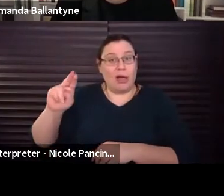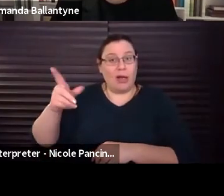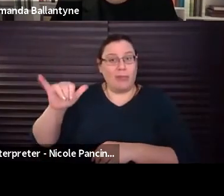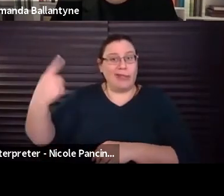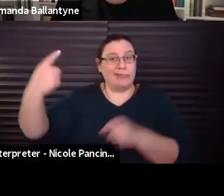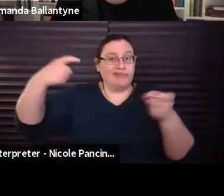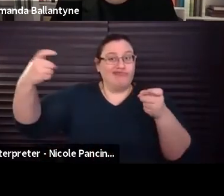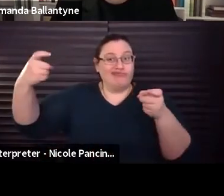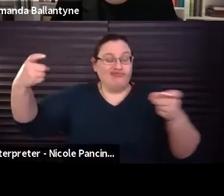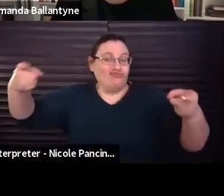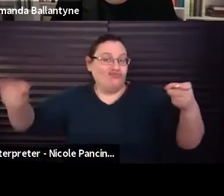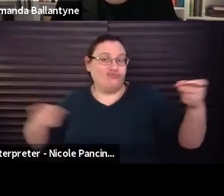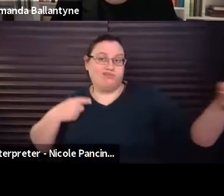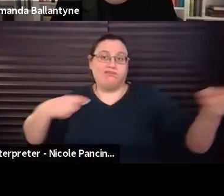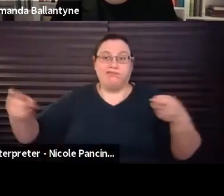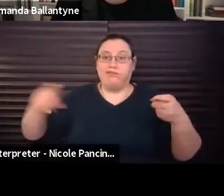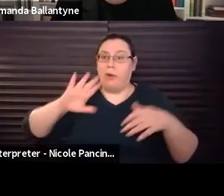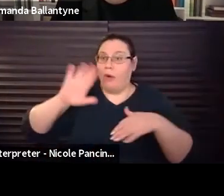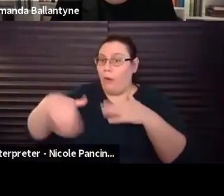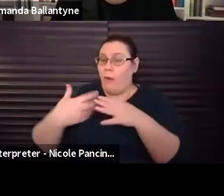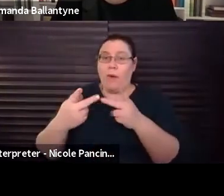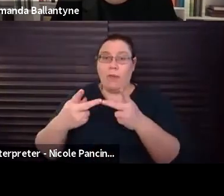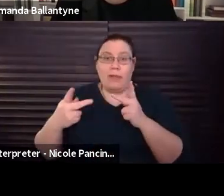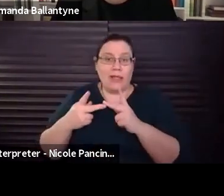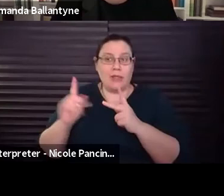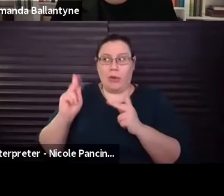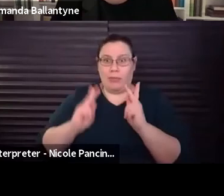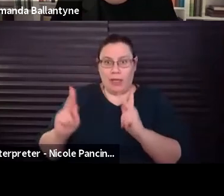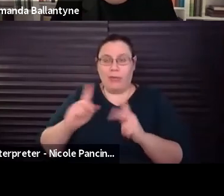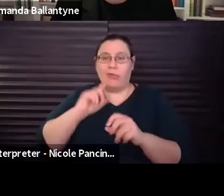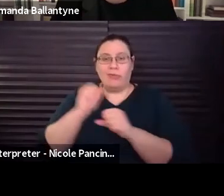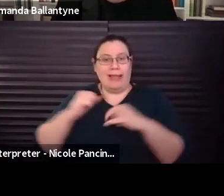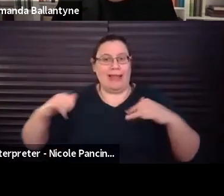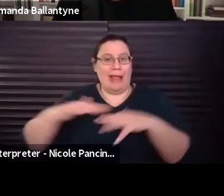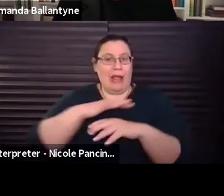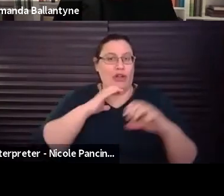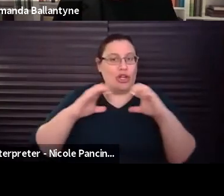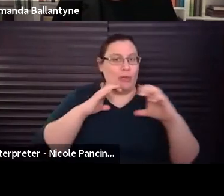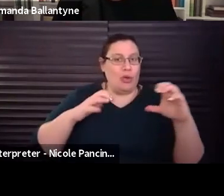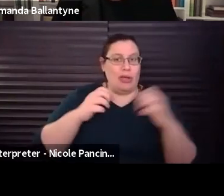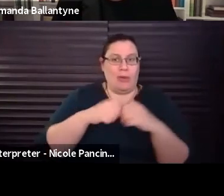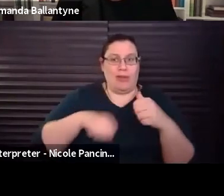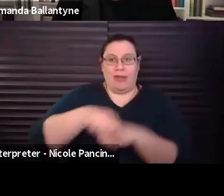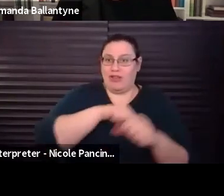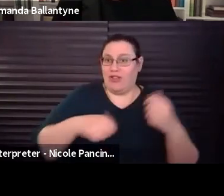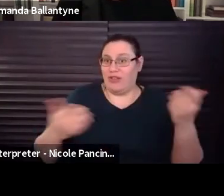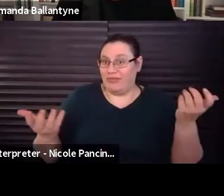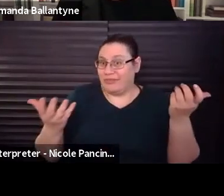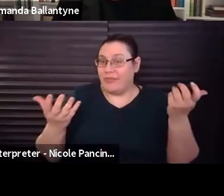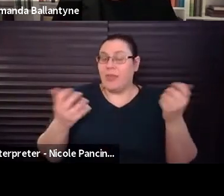dominates all of the places where people are actually able to gather and communicate with one another. And